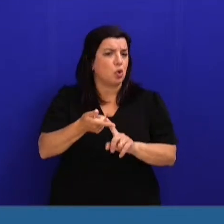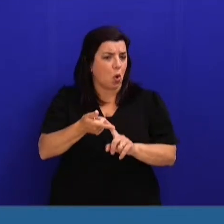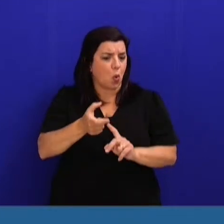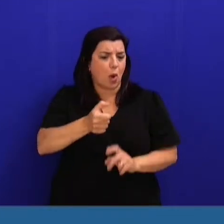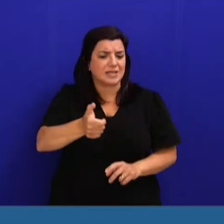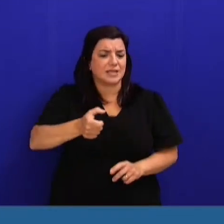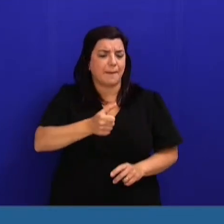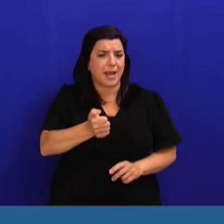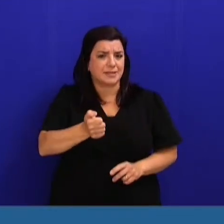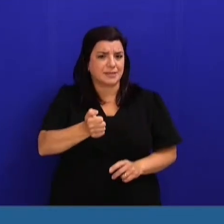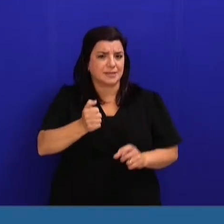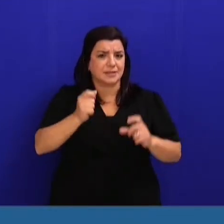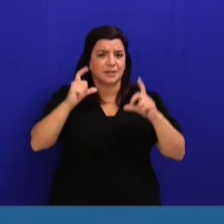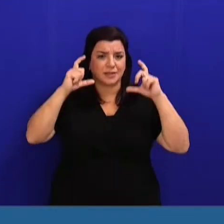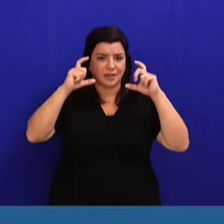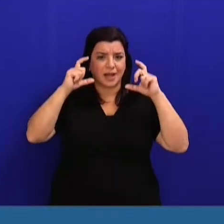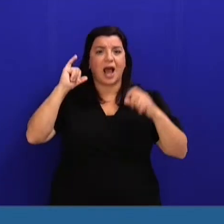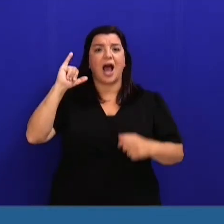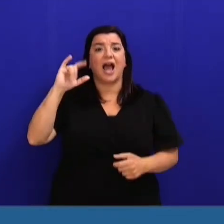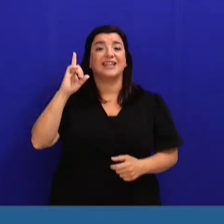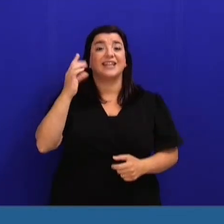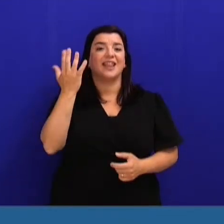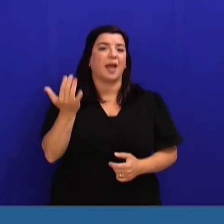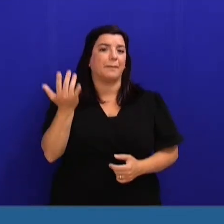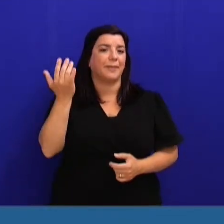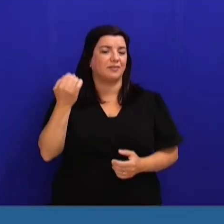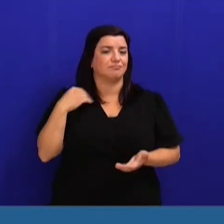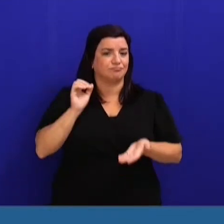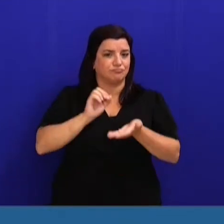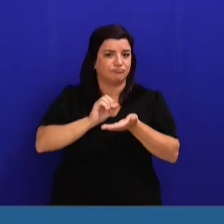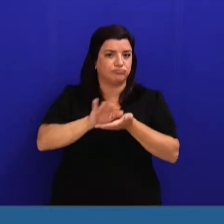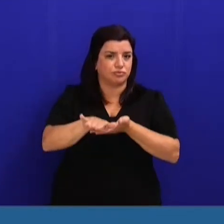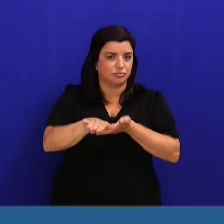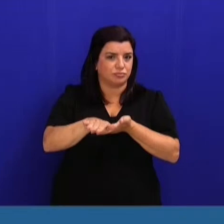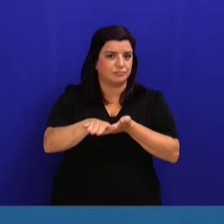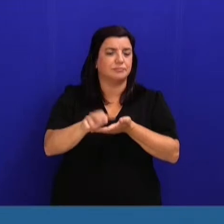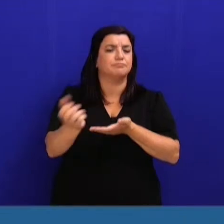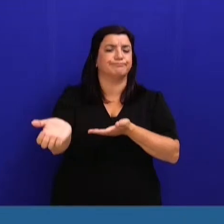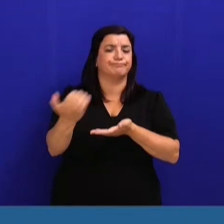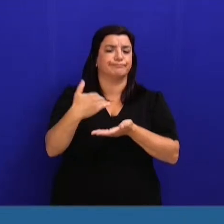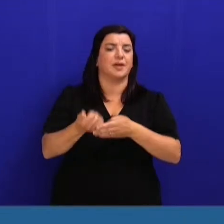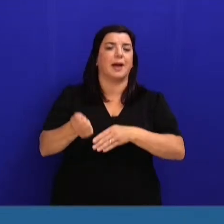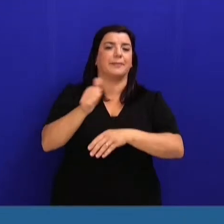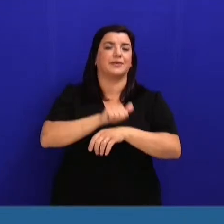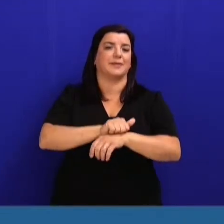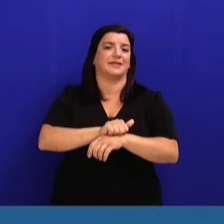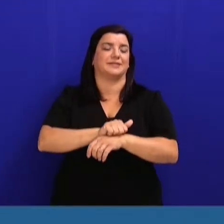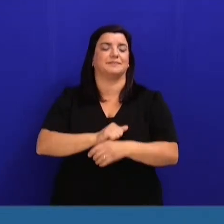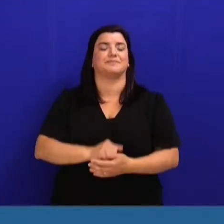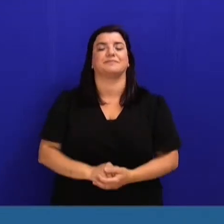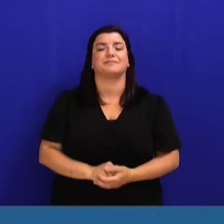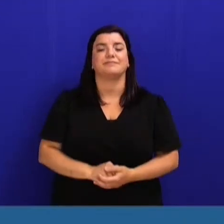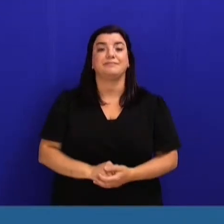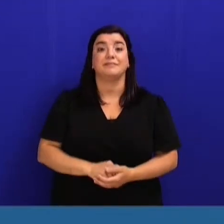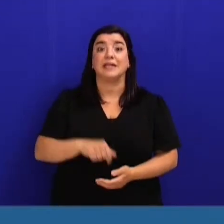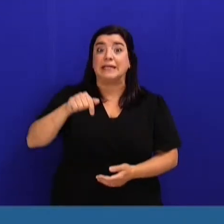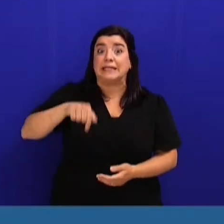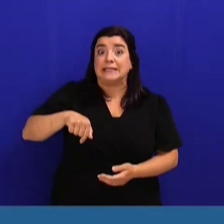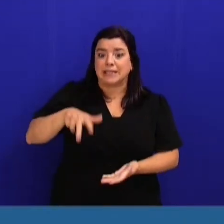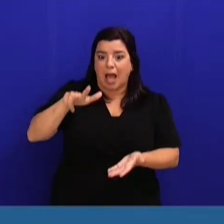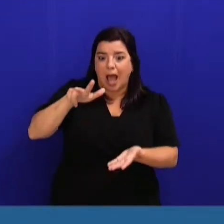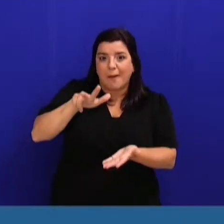ukoll issa l-lema wkoll approvat it-tilqima magħmula mill-kumpanija tal-Pfizer biex tingħata